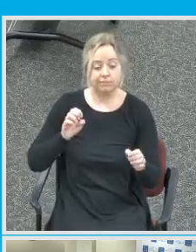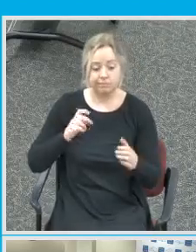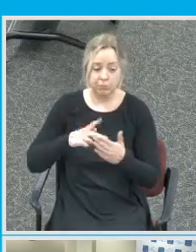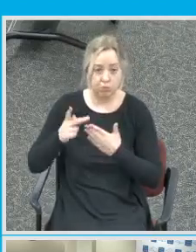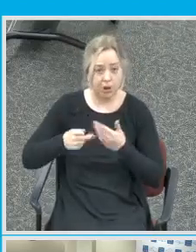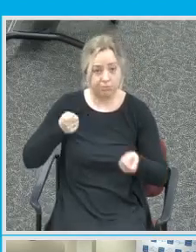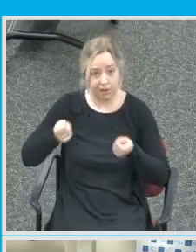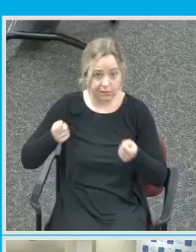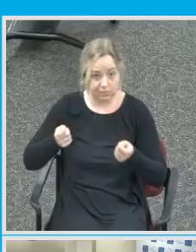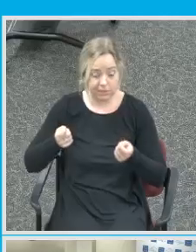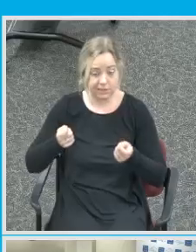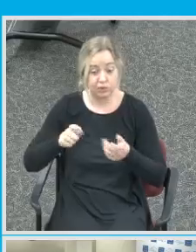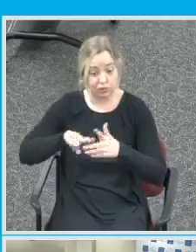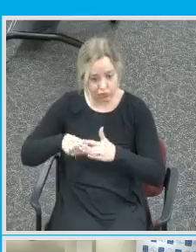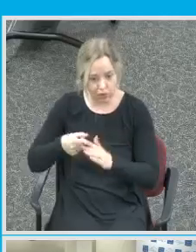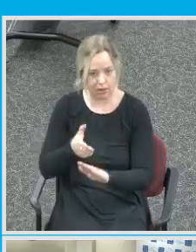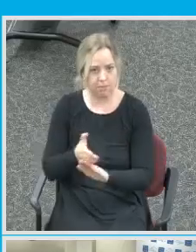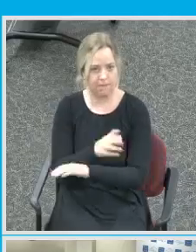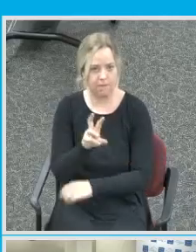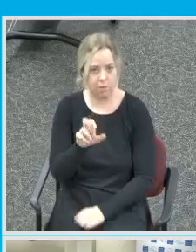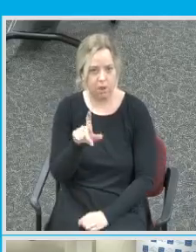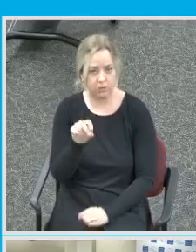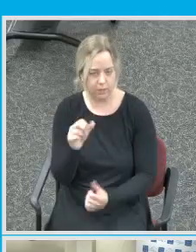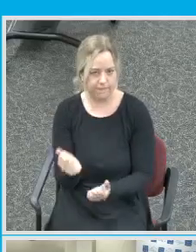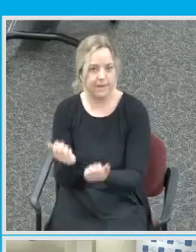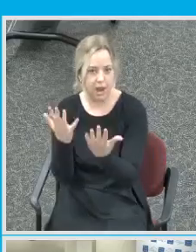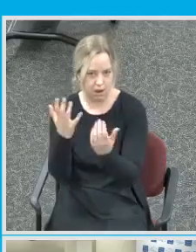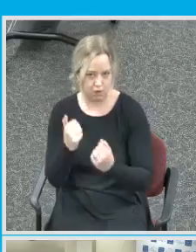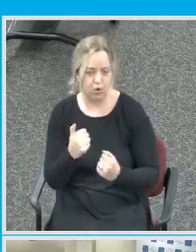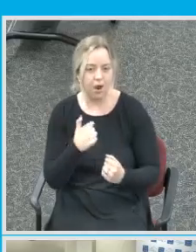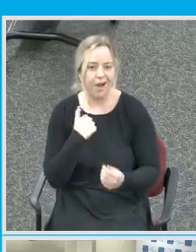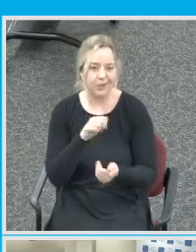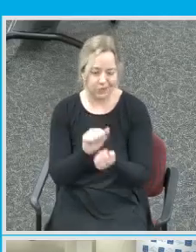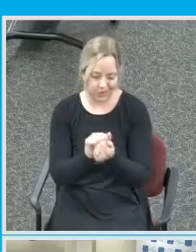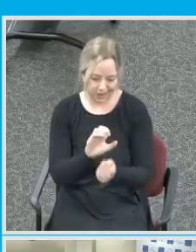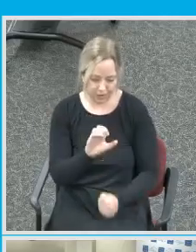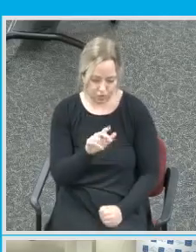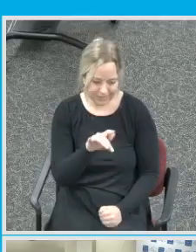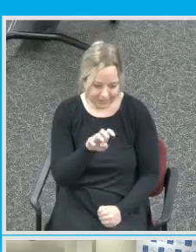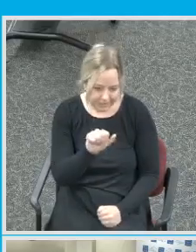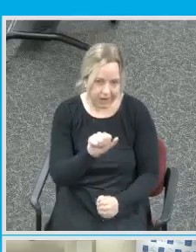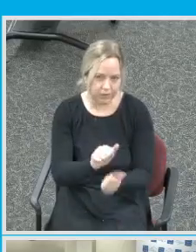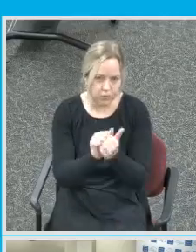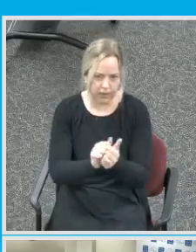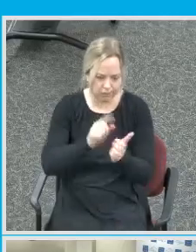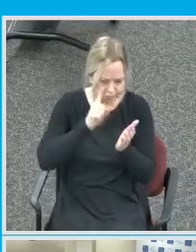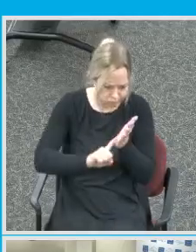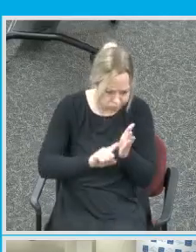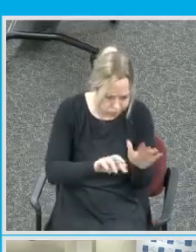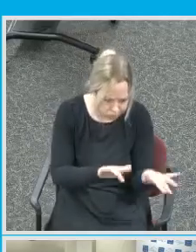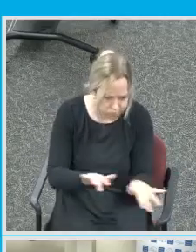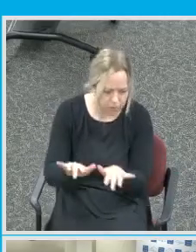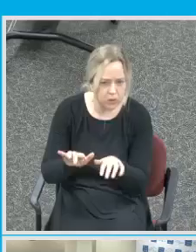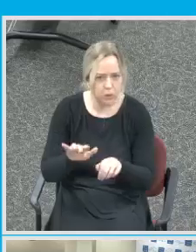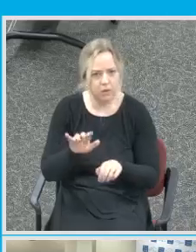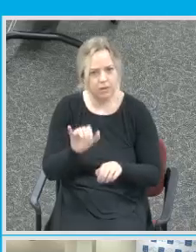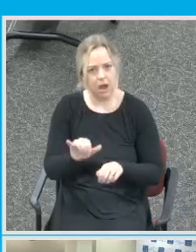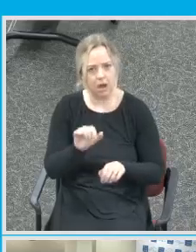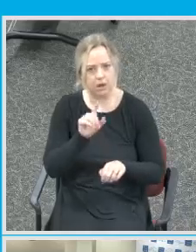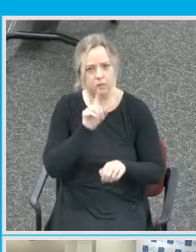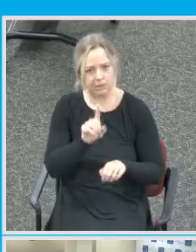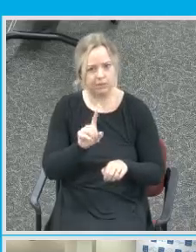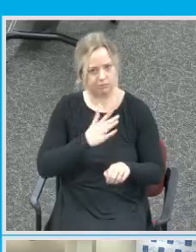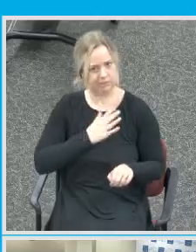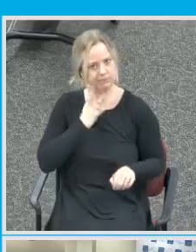started post-Waldo, doing the damage assessments with Christina and Fire Marshal Lacey. And so that's where I got the bug of emergency